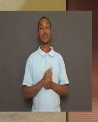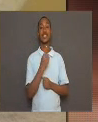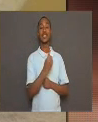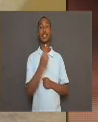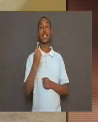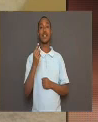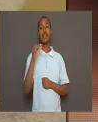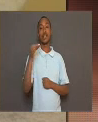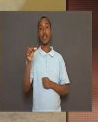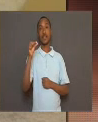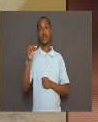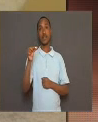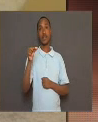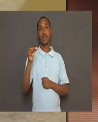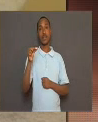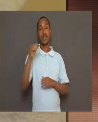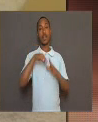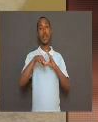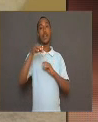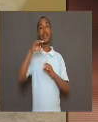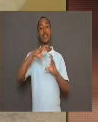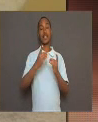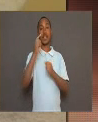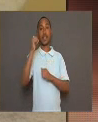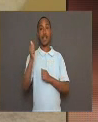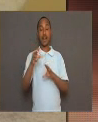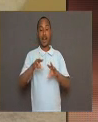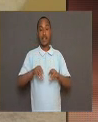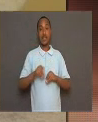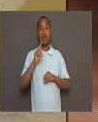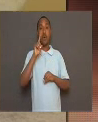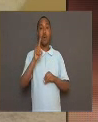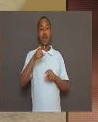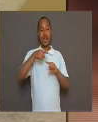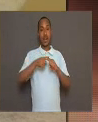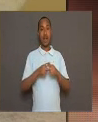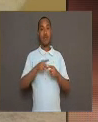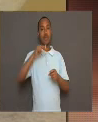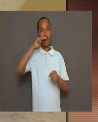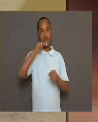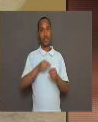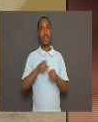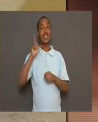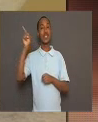Each test tube in set A receives 1 gram of naphthalene.